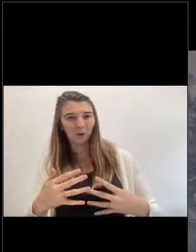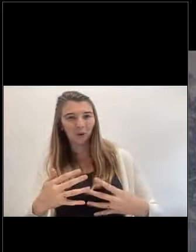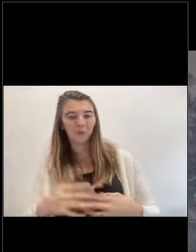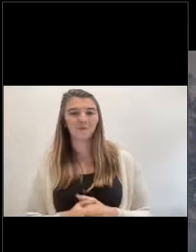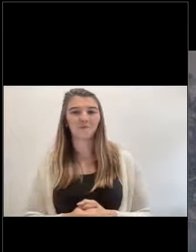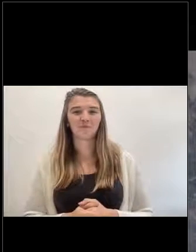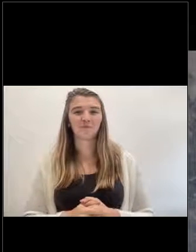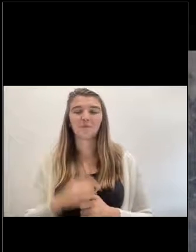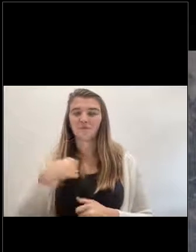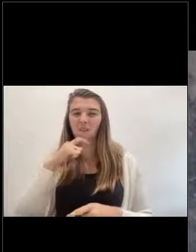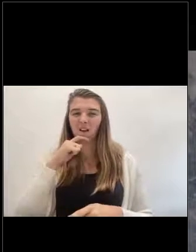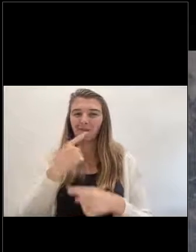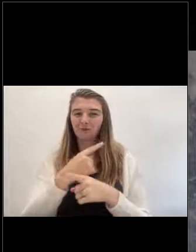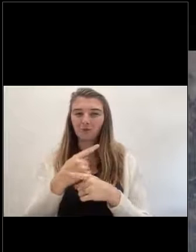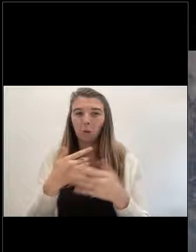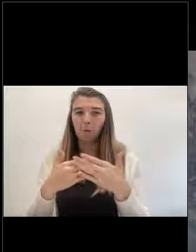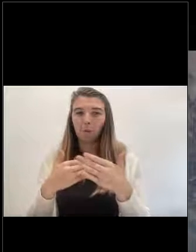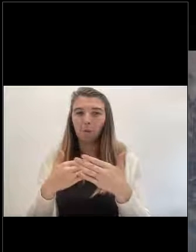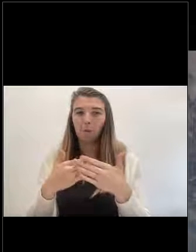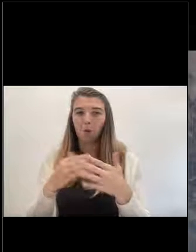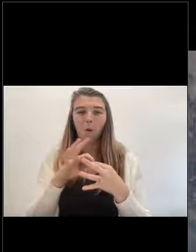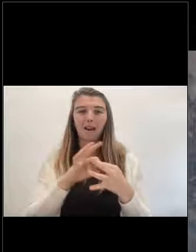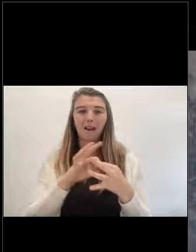more about you know,